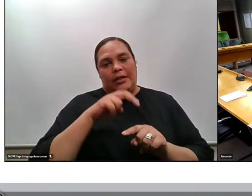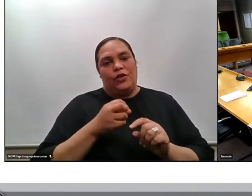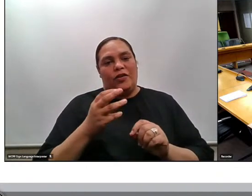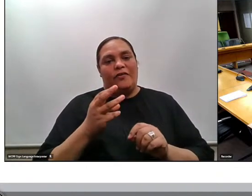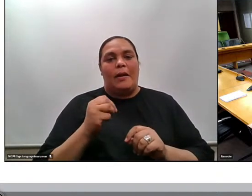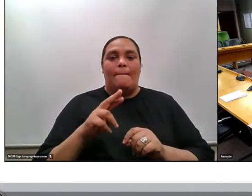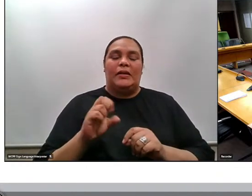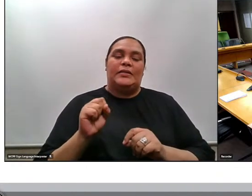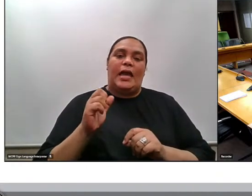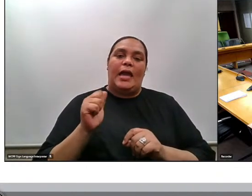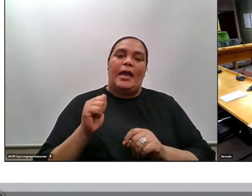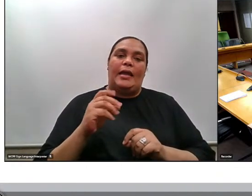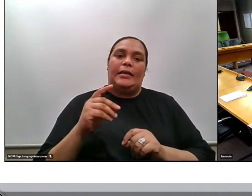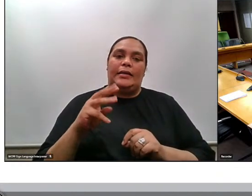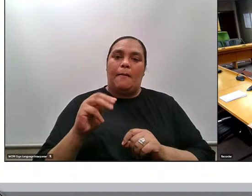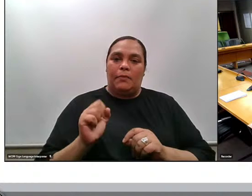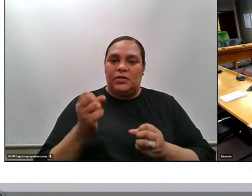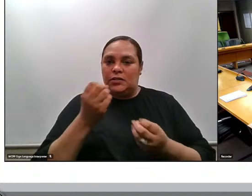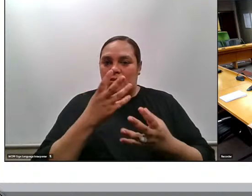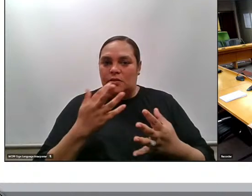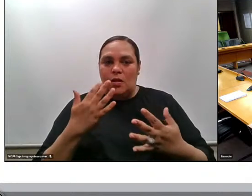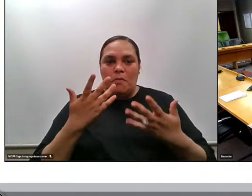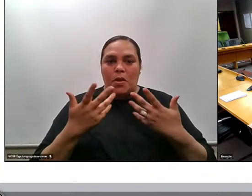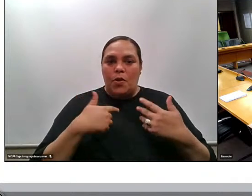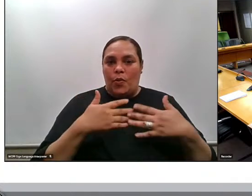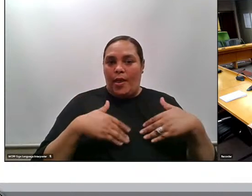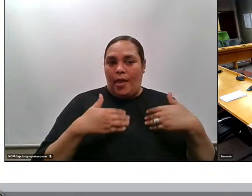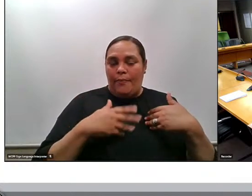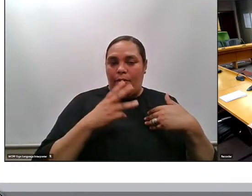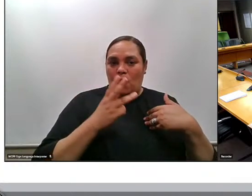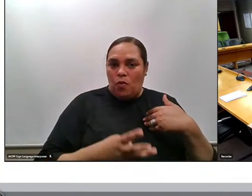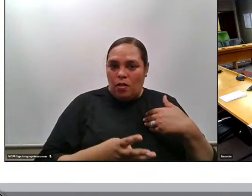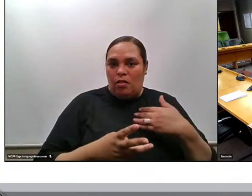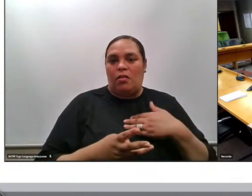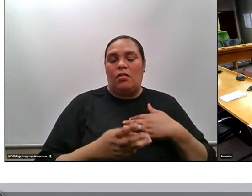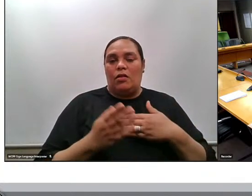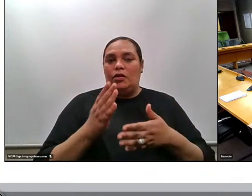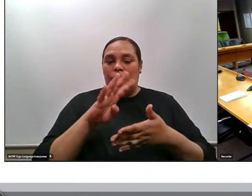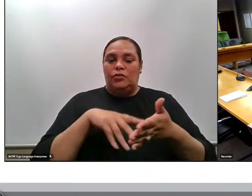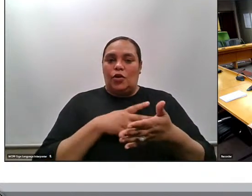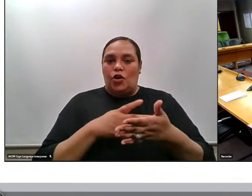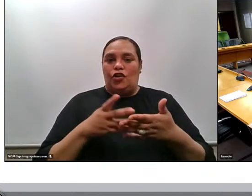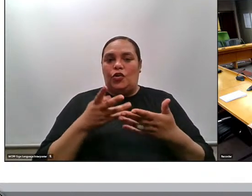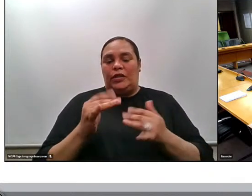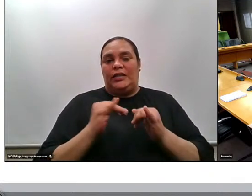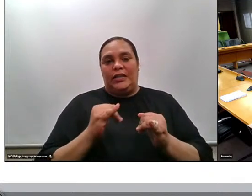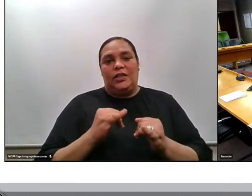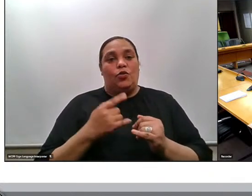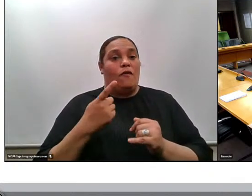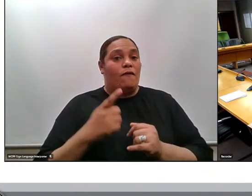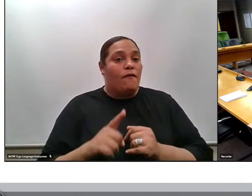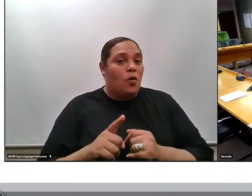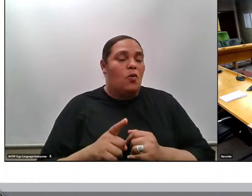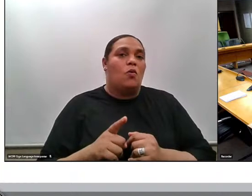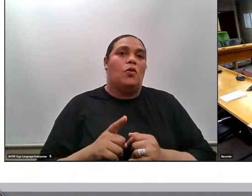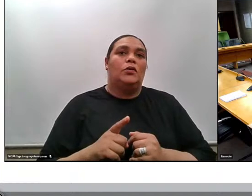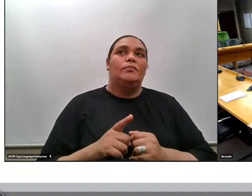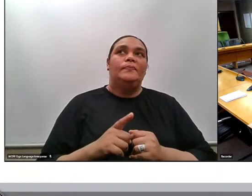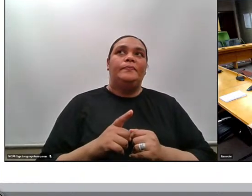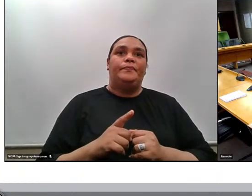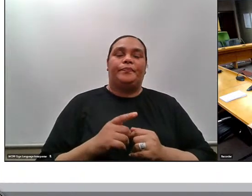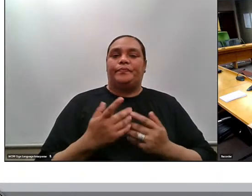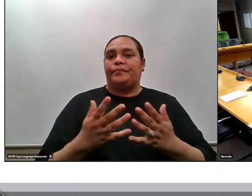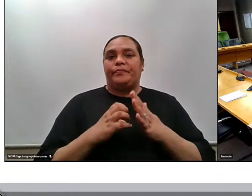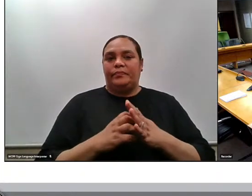Adams an indication of whether we would be happy to schedule these interviews for, let's